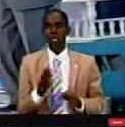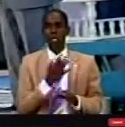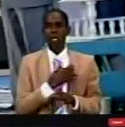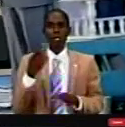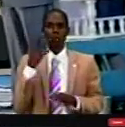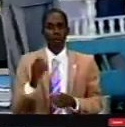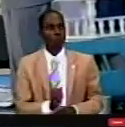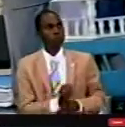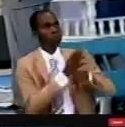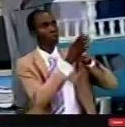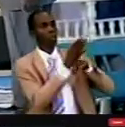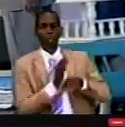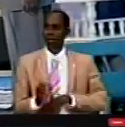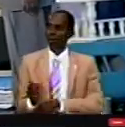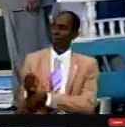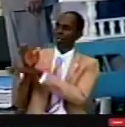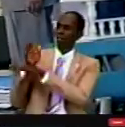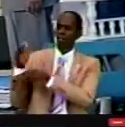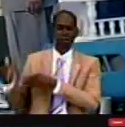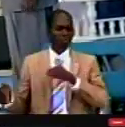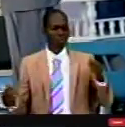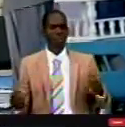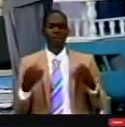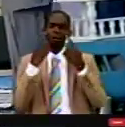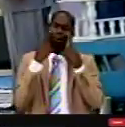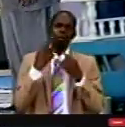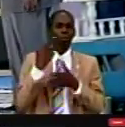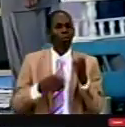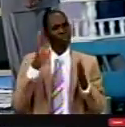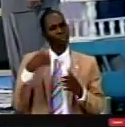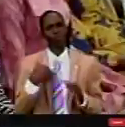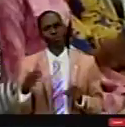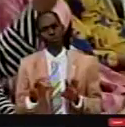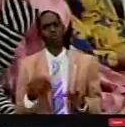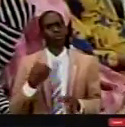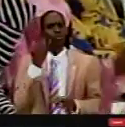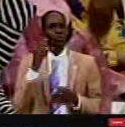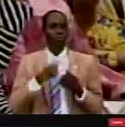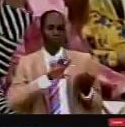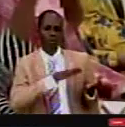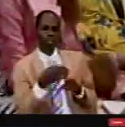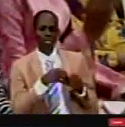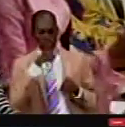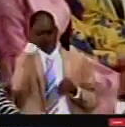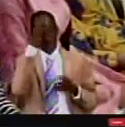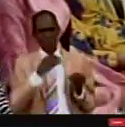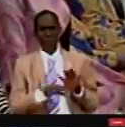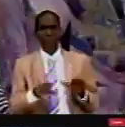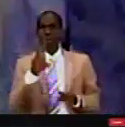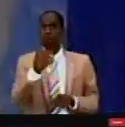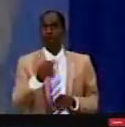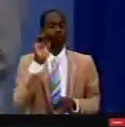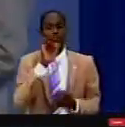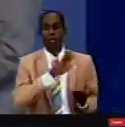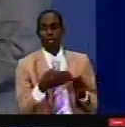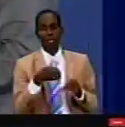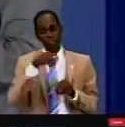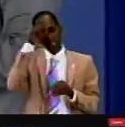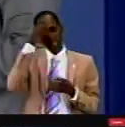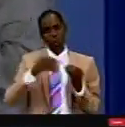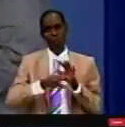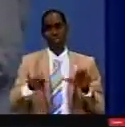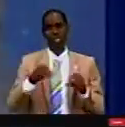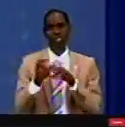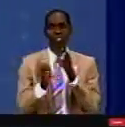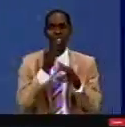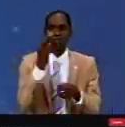and he cried what shall we do we should have died in Egypt no you're not done in Egypt and so Muslim began